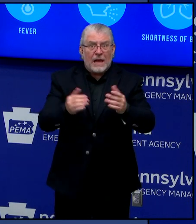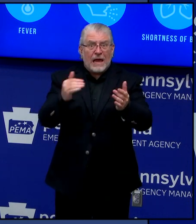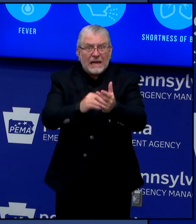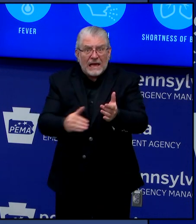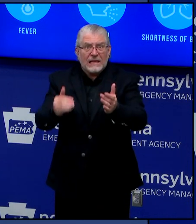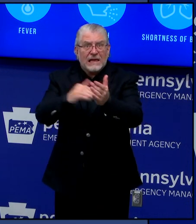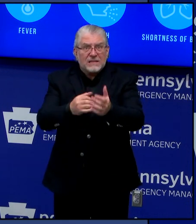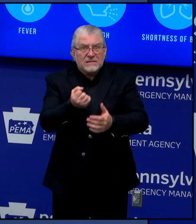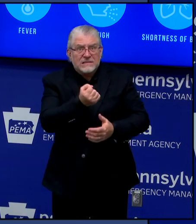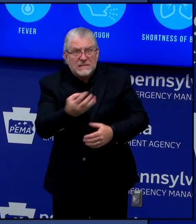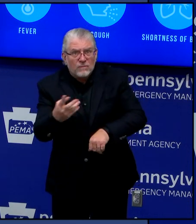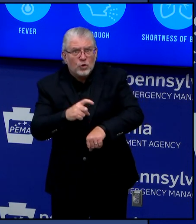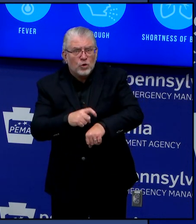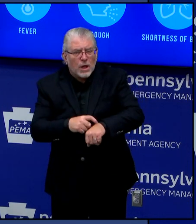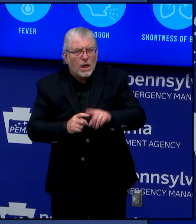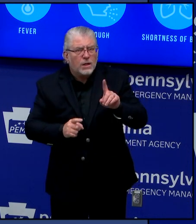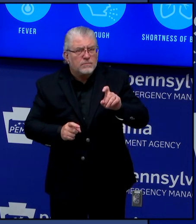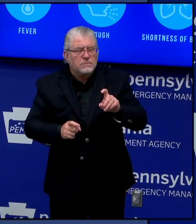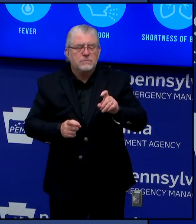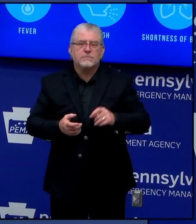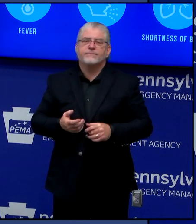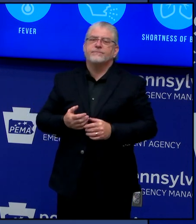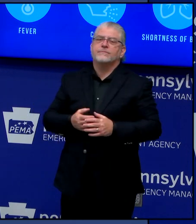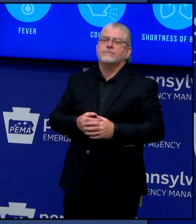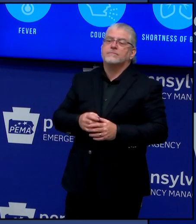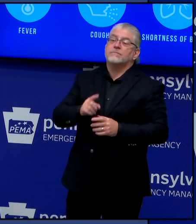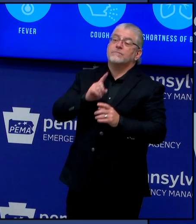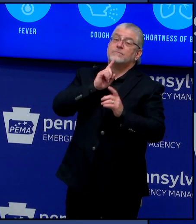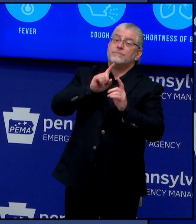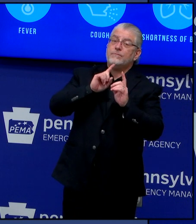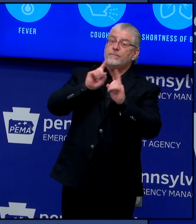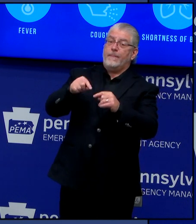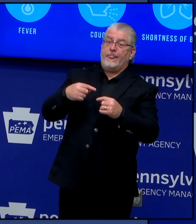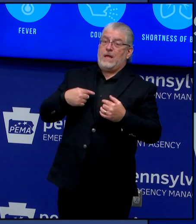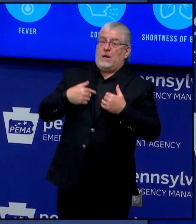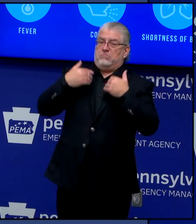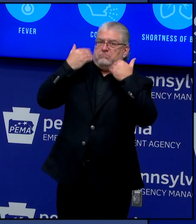that with a large academic medical center